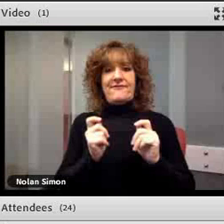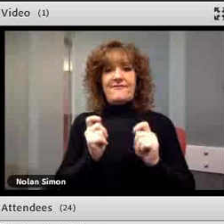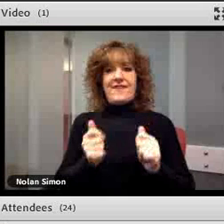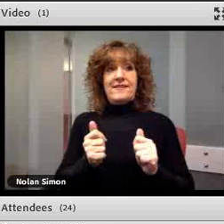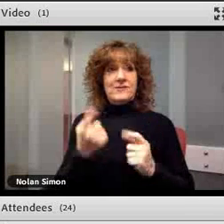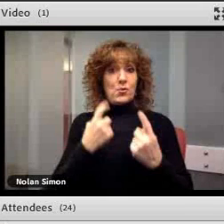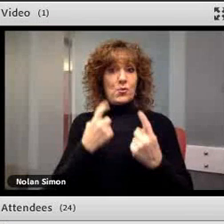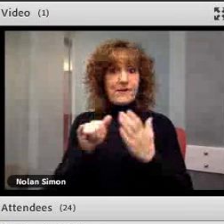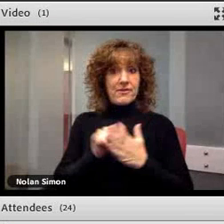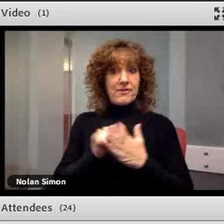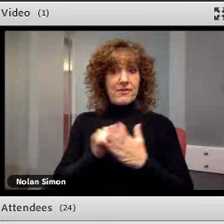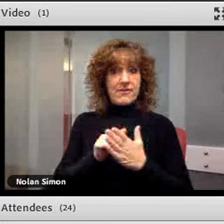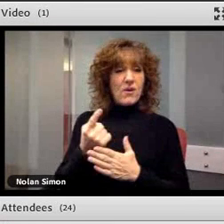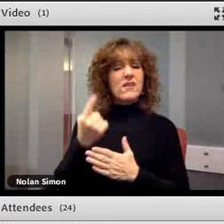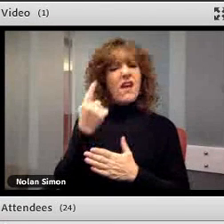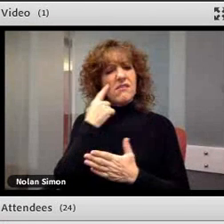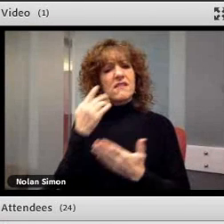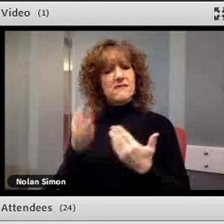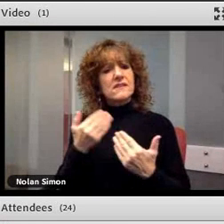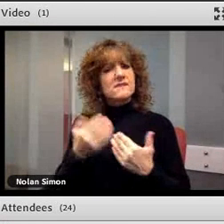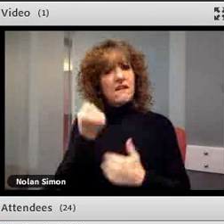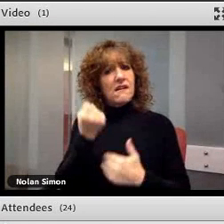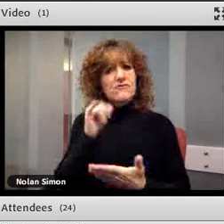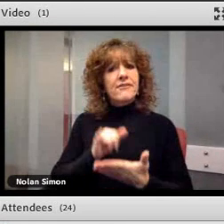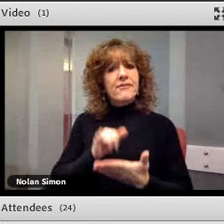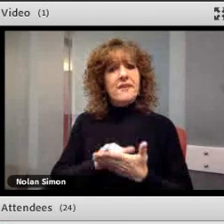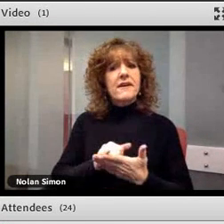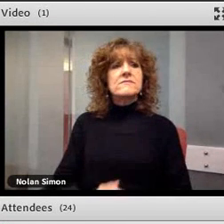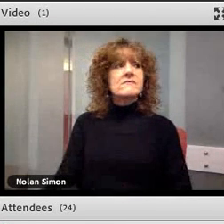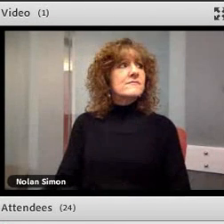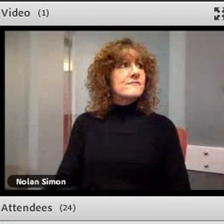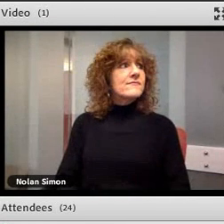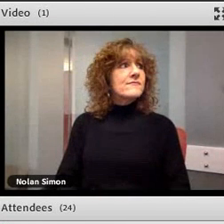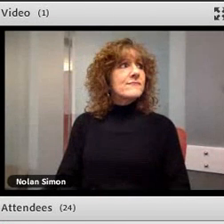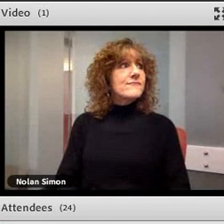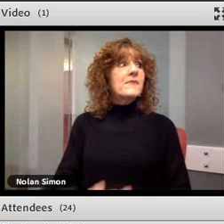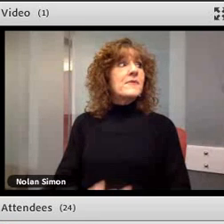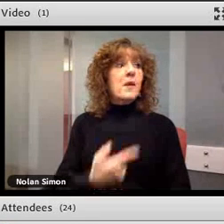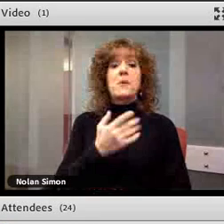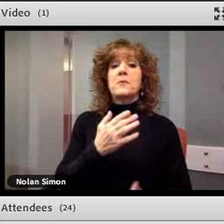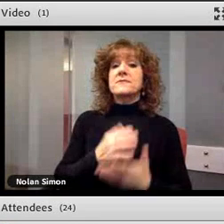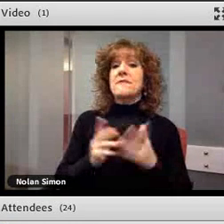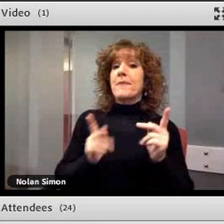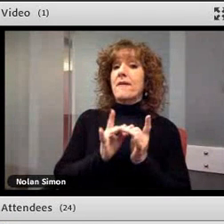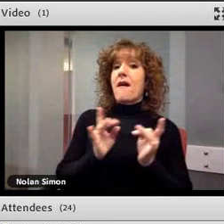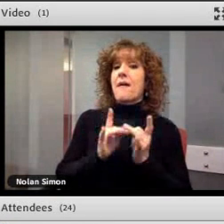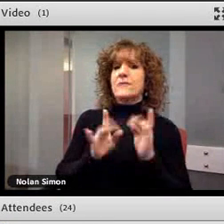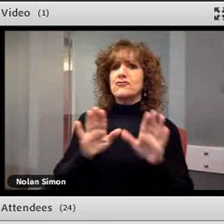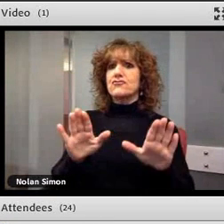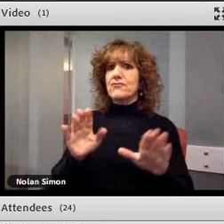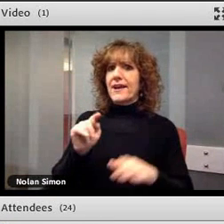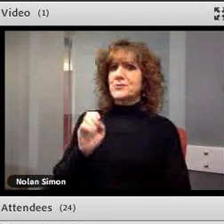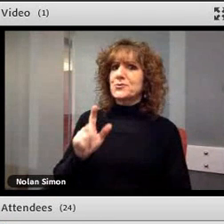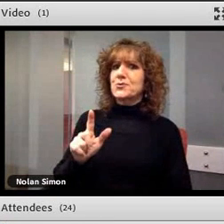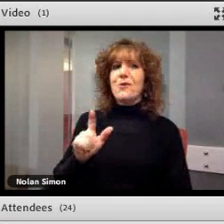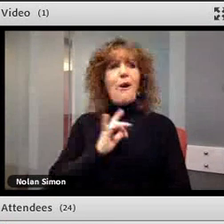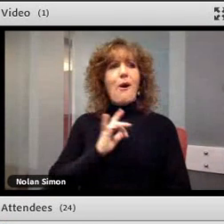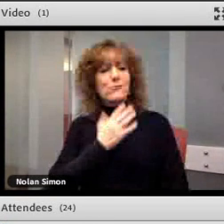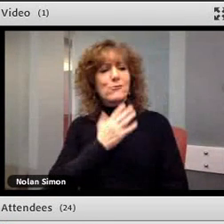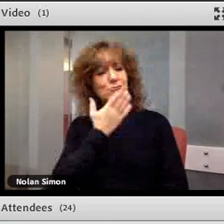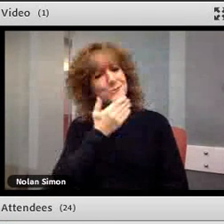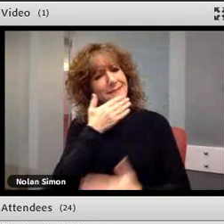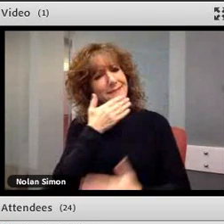Any questions about this one? I think it's pretty easy to understand. We're getting comments about what a great tool it is. Oh, that's so